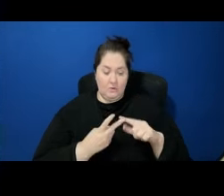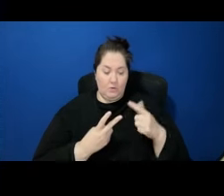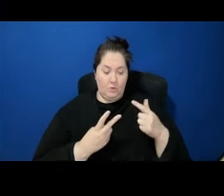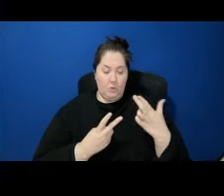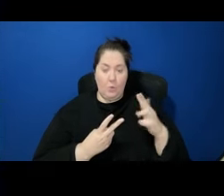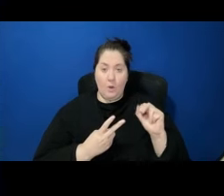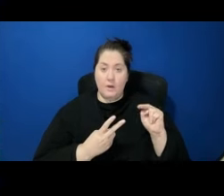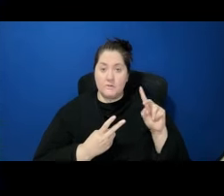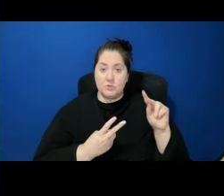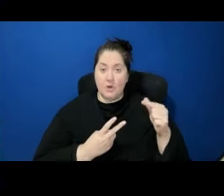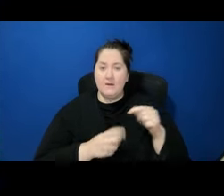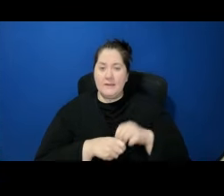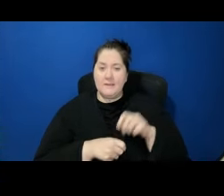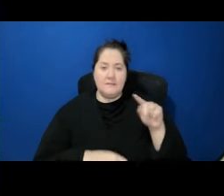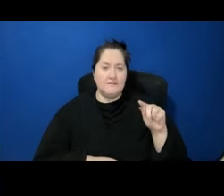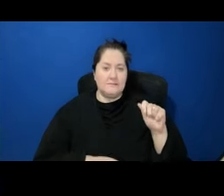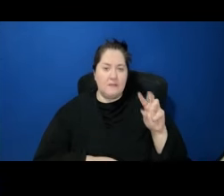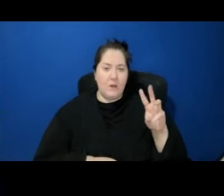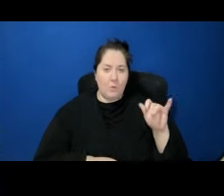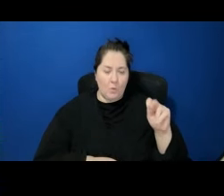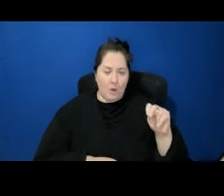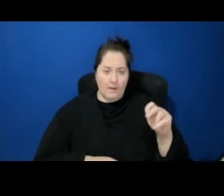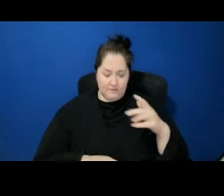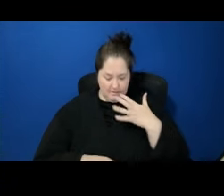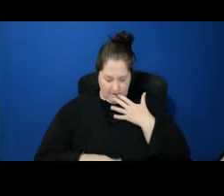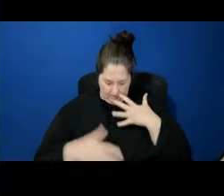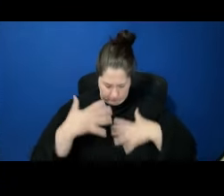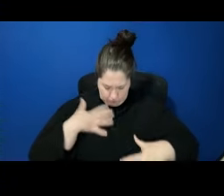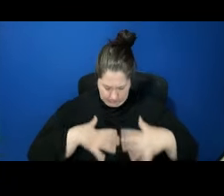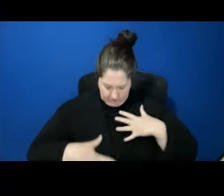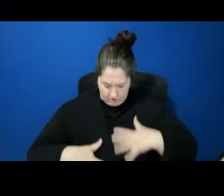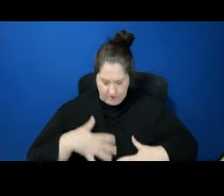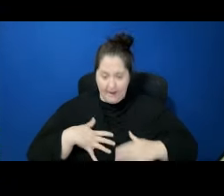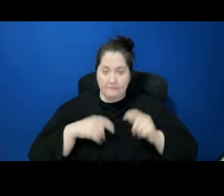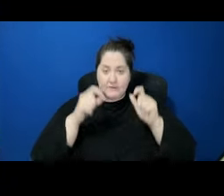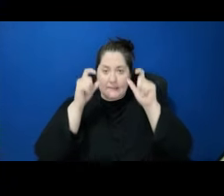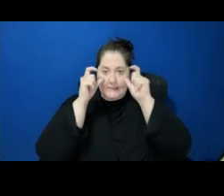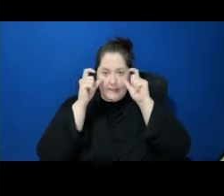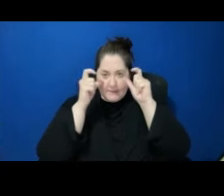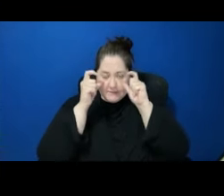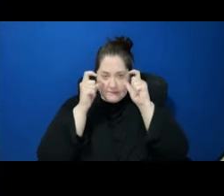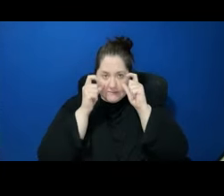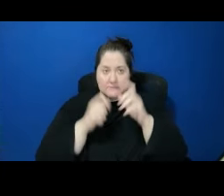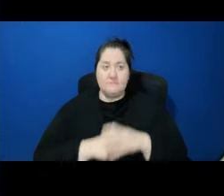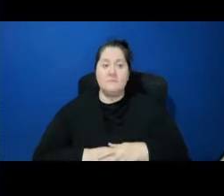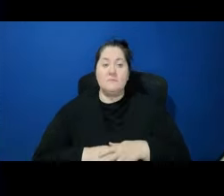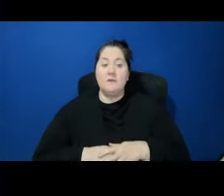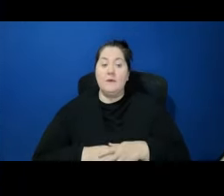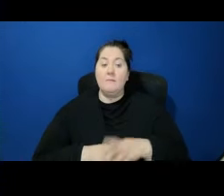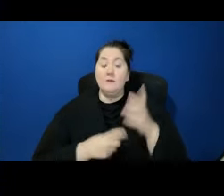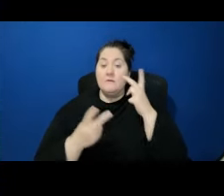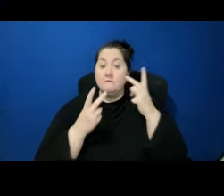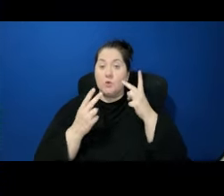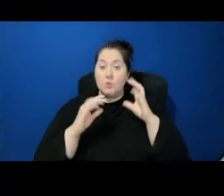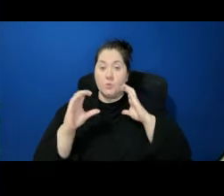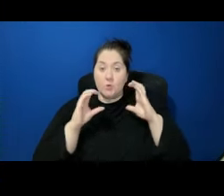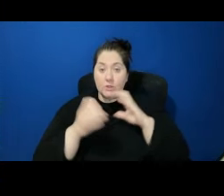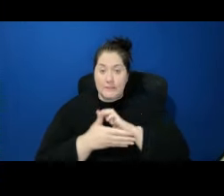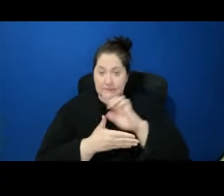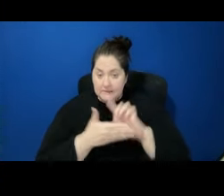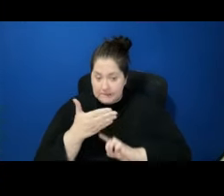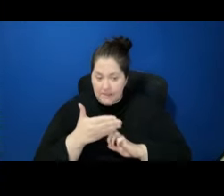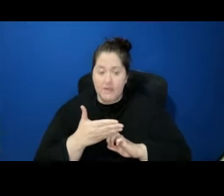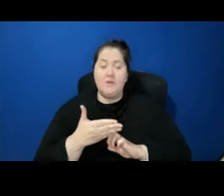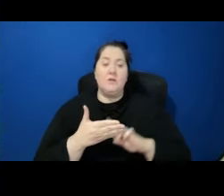a brightly colored sweater and thin squarish wireframe glasses. I am the visual communications designer at the